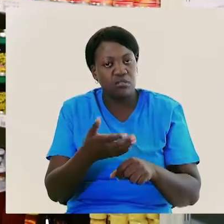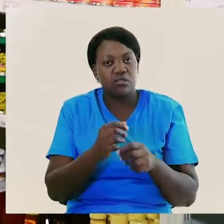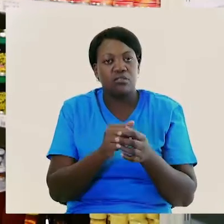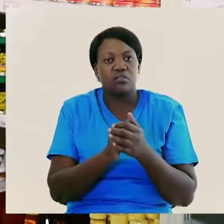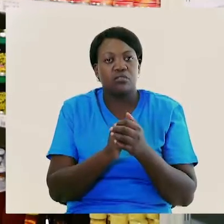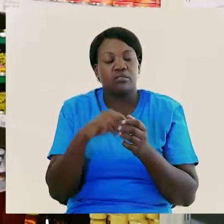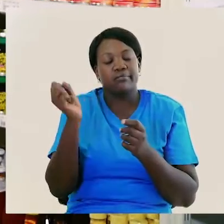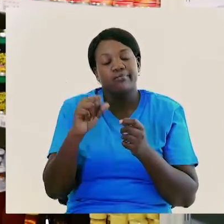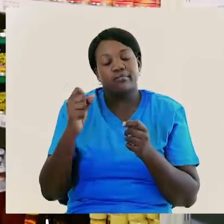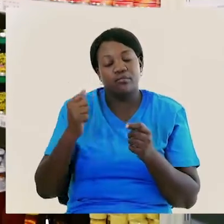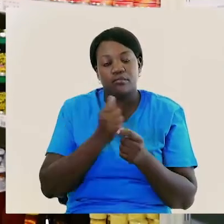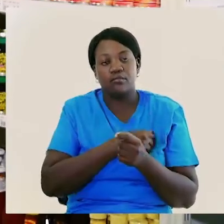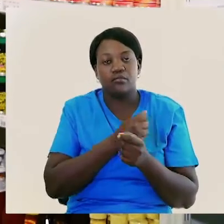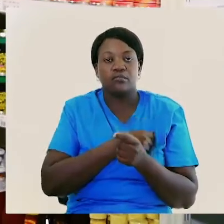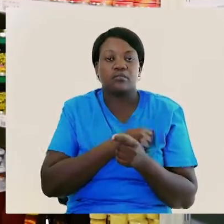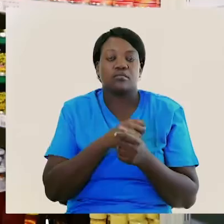Yes, Mom.